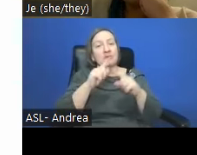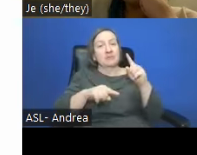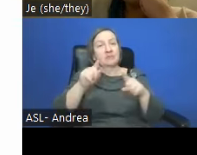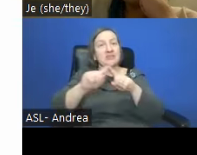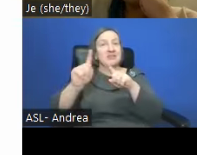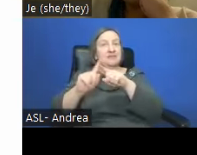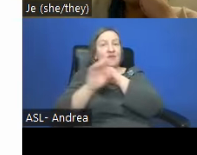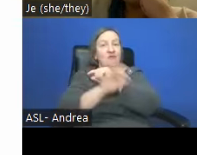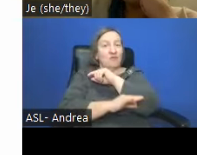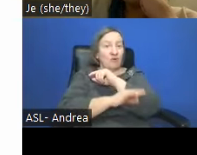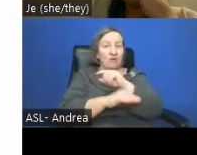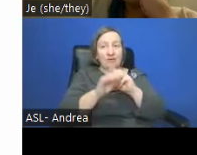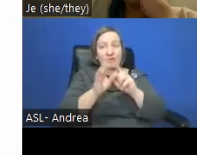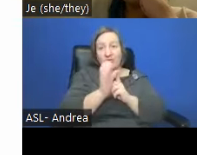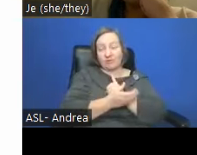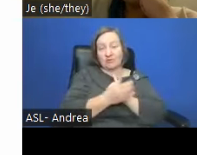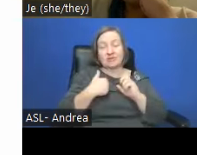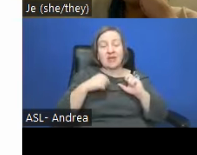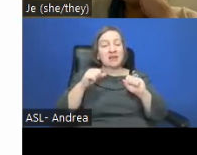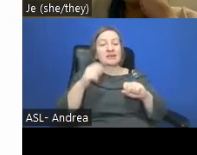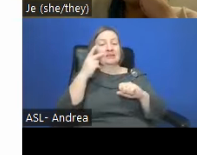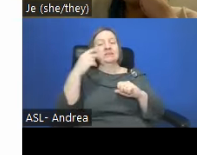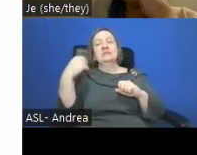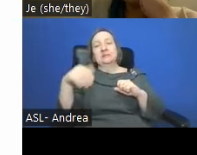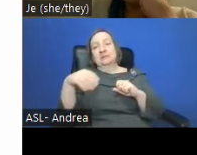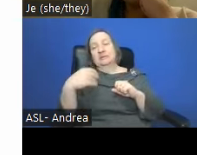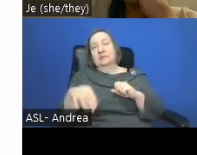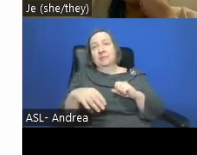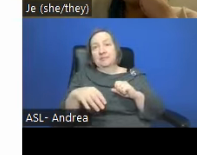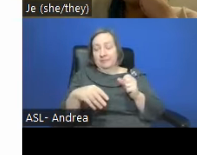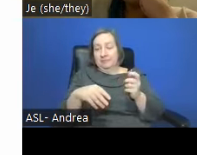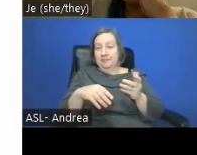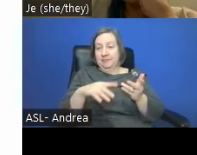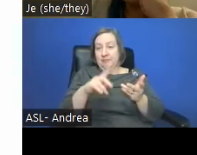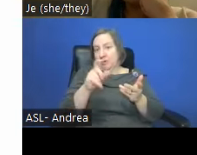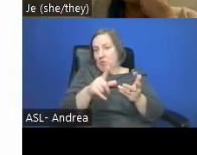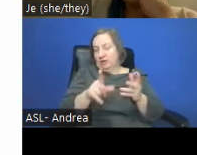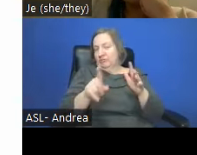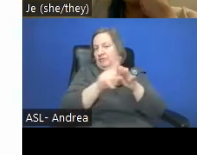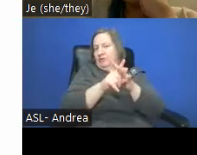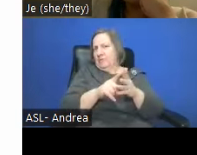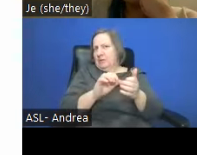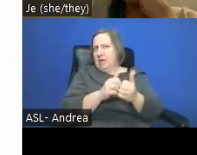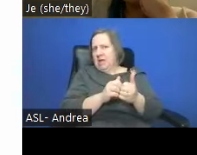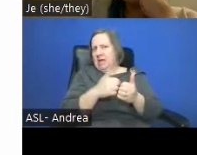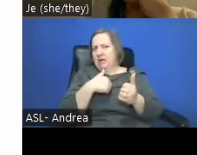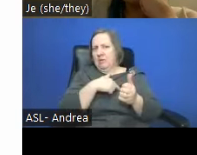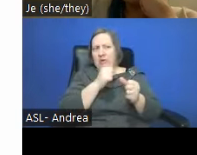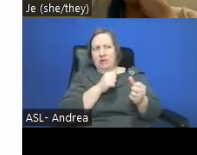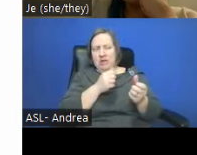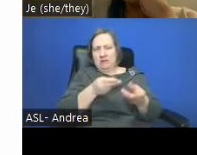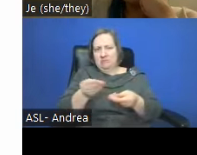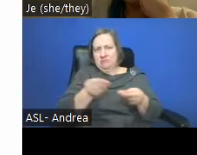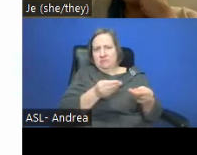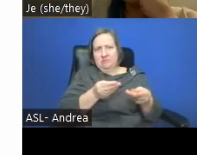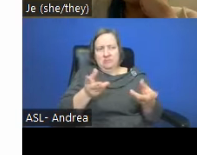cultures, I can see how the question would arise, like how would we be facilitating